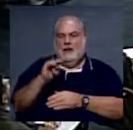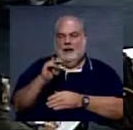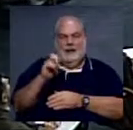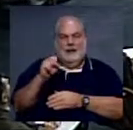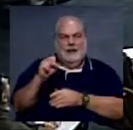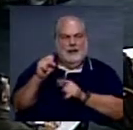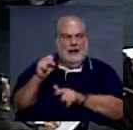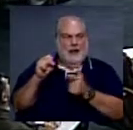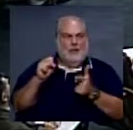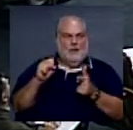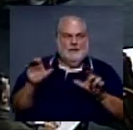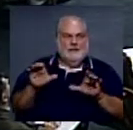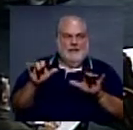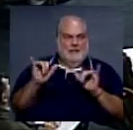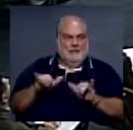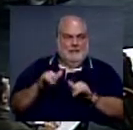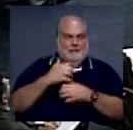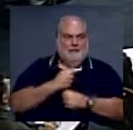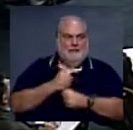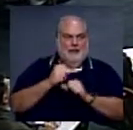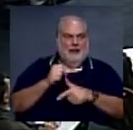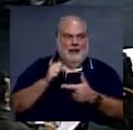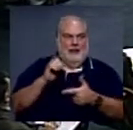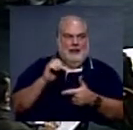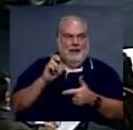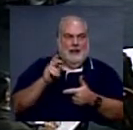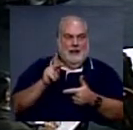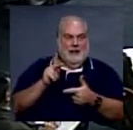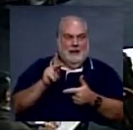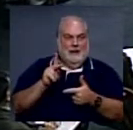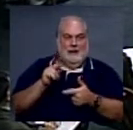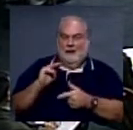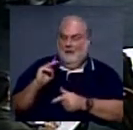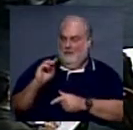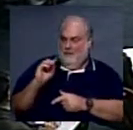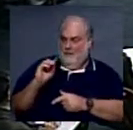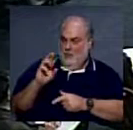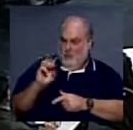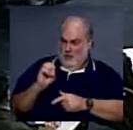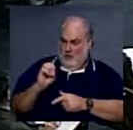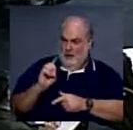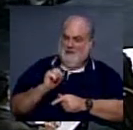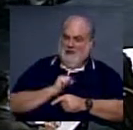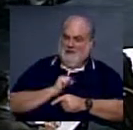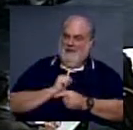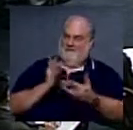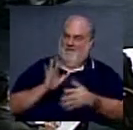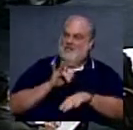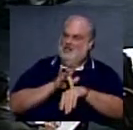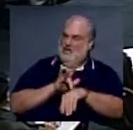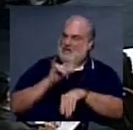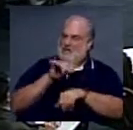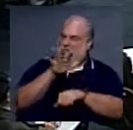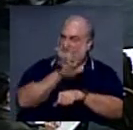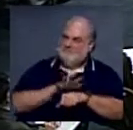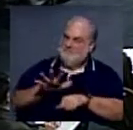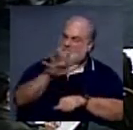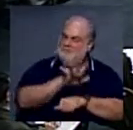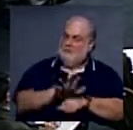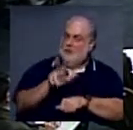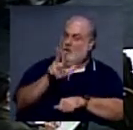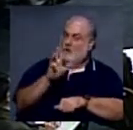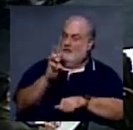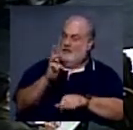I'll do the same. Director Adcock. Yes. Mr. Moore, I've been out there several times this week, and on 36th Street, you